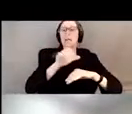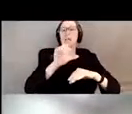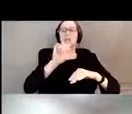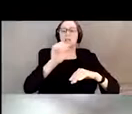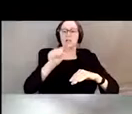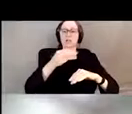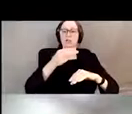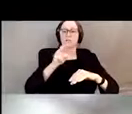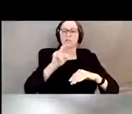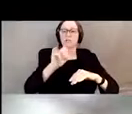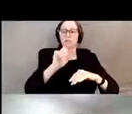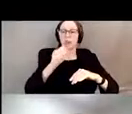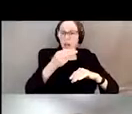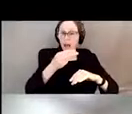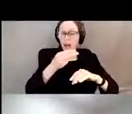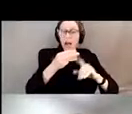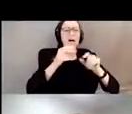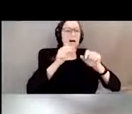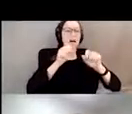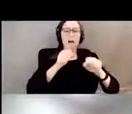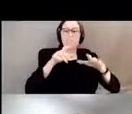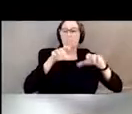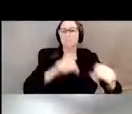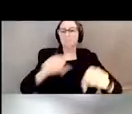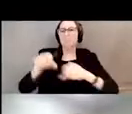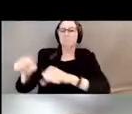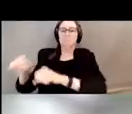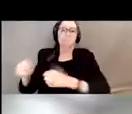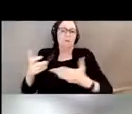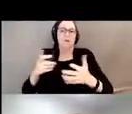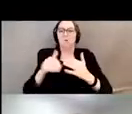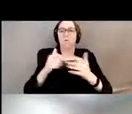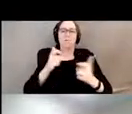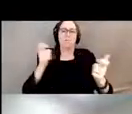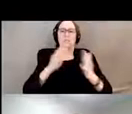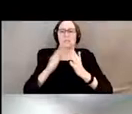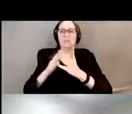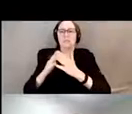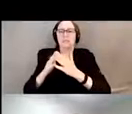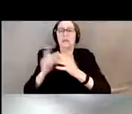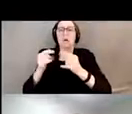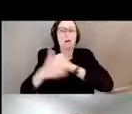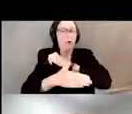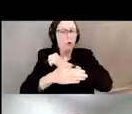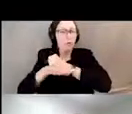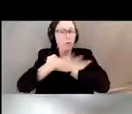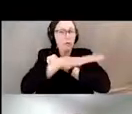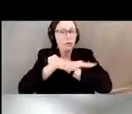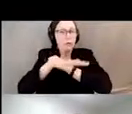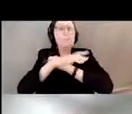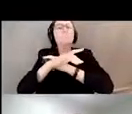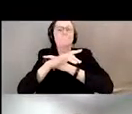to basically take the major cities of Afghanistan, but the countryside belongs to the